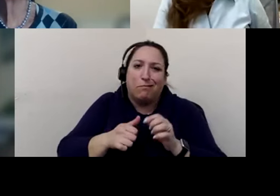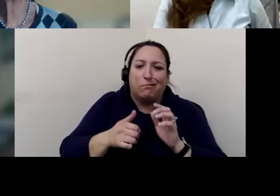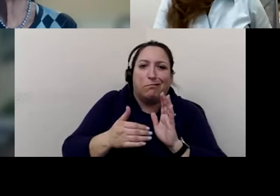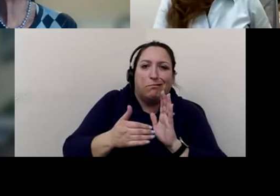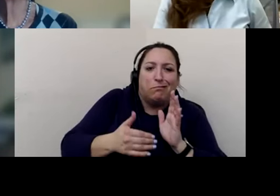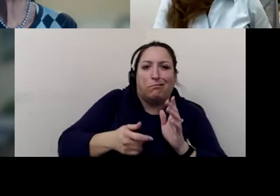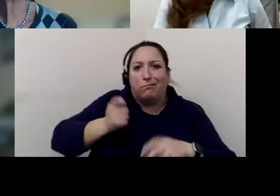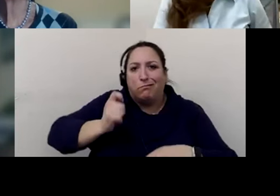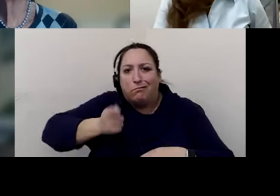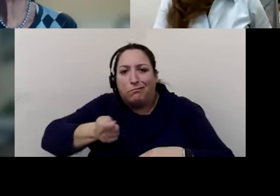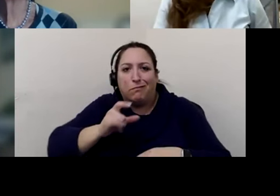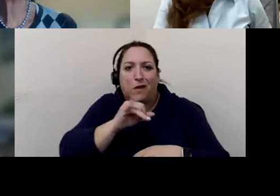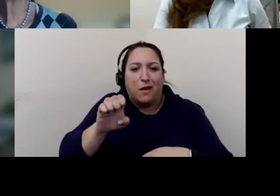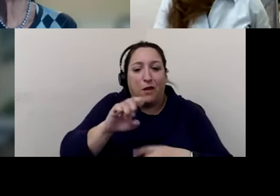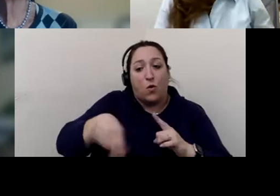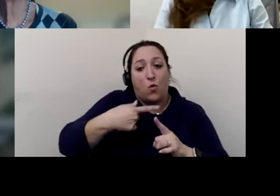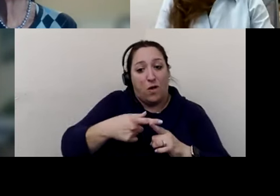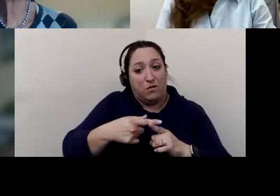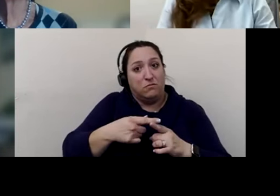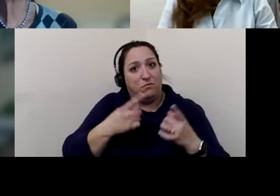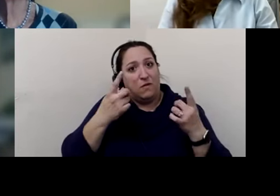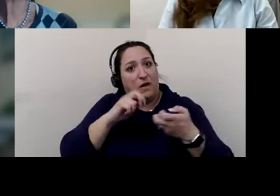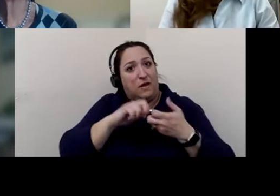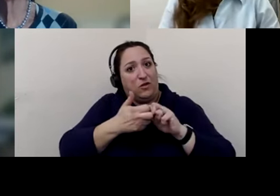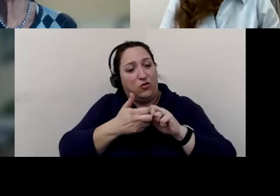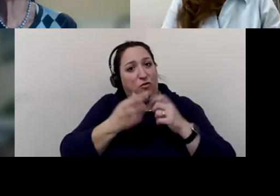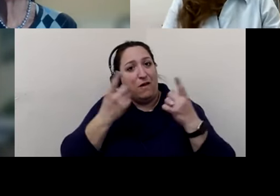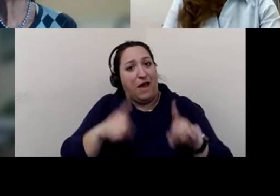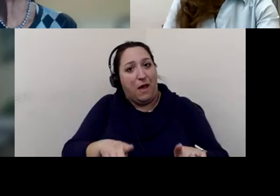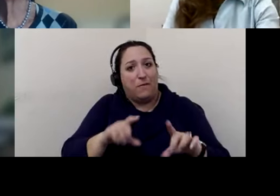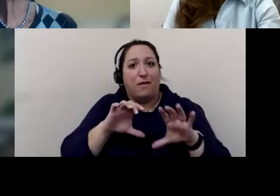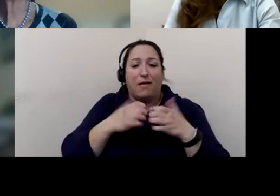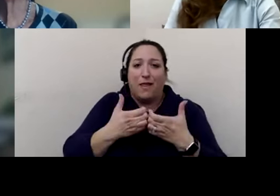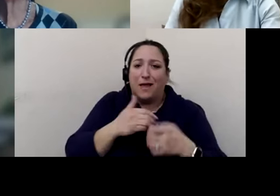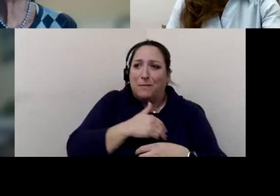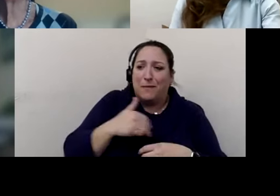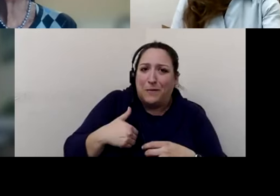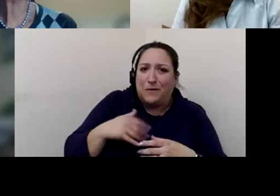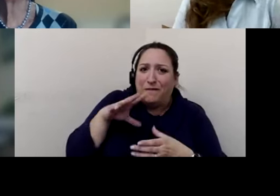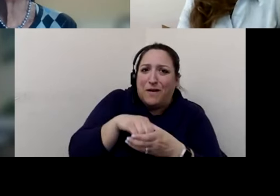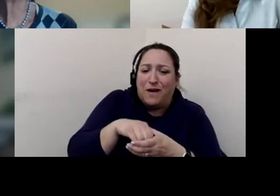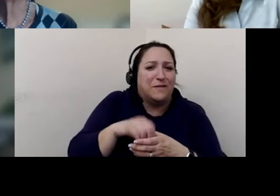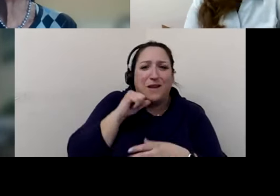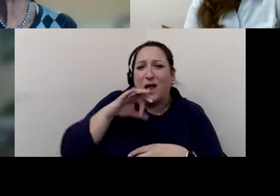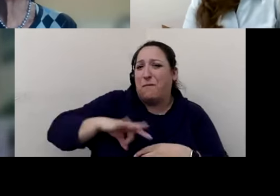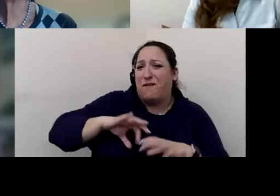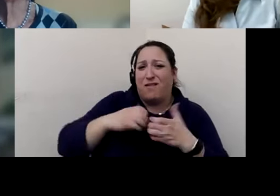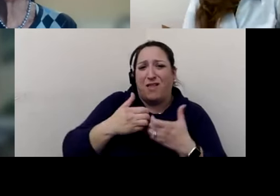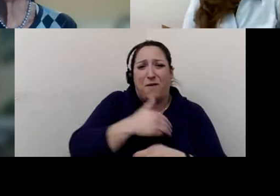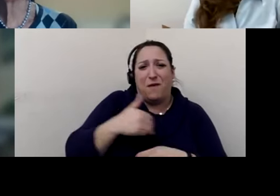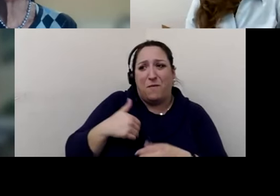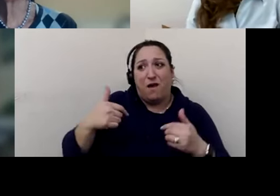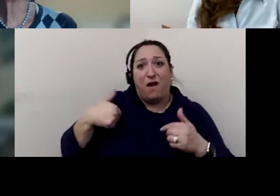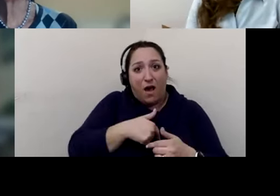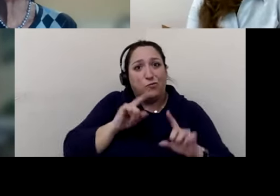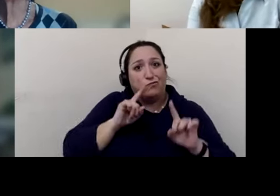When an issue results, you know, that implicates class members, it does not benefit the class member to have us going